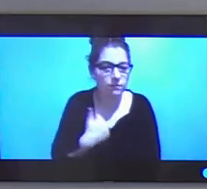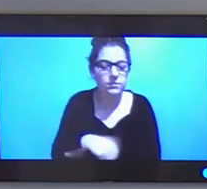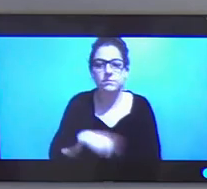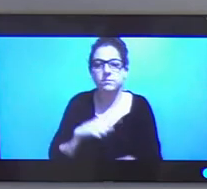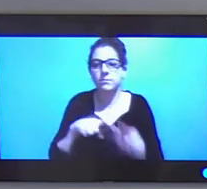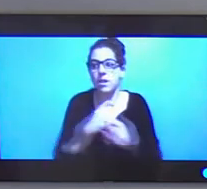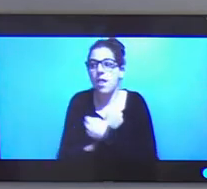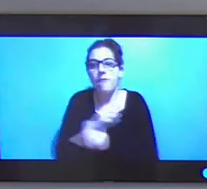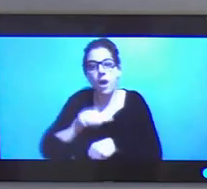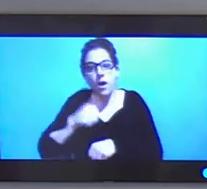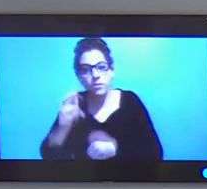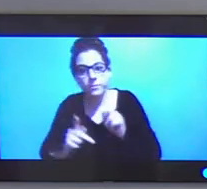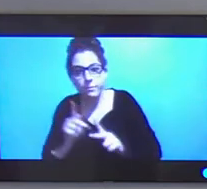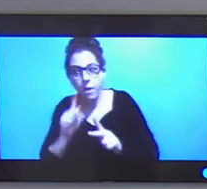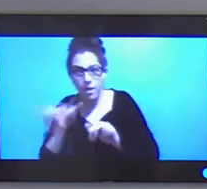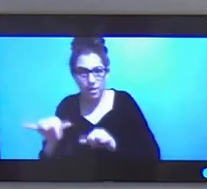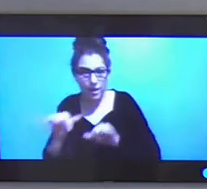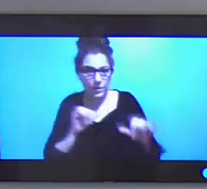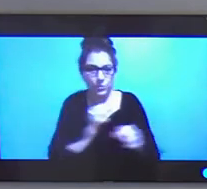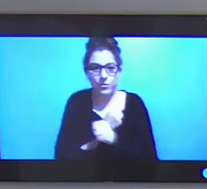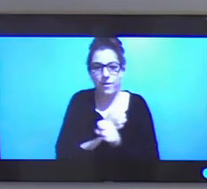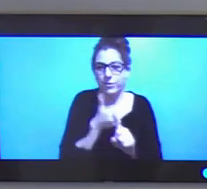love yourself.